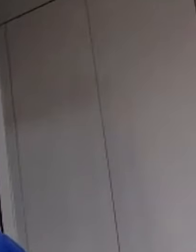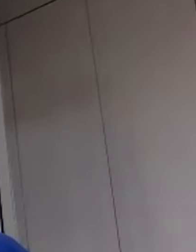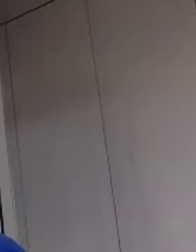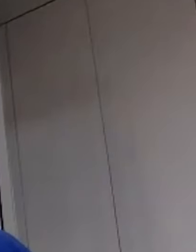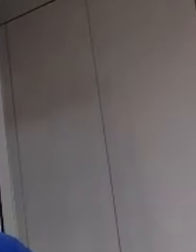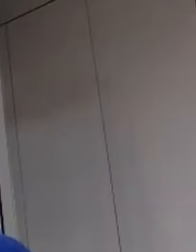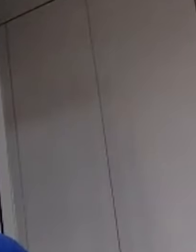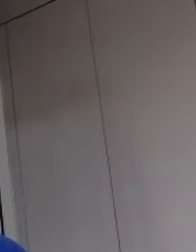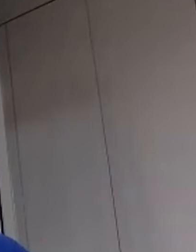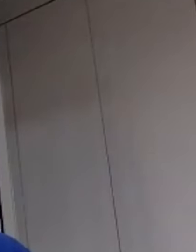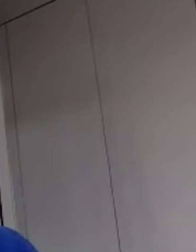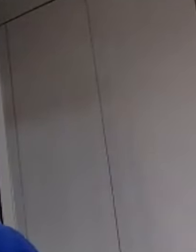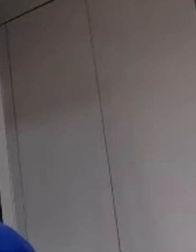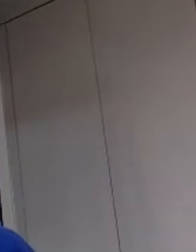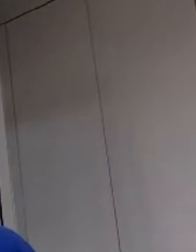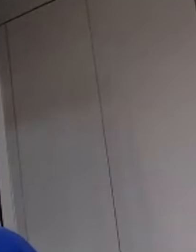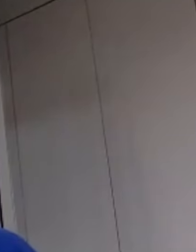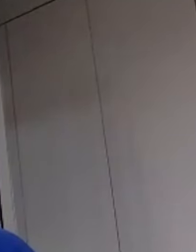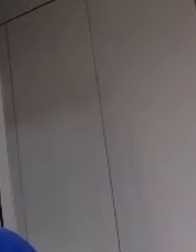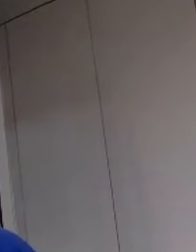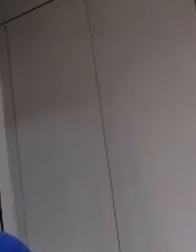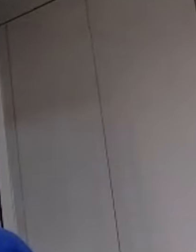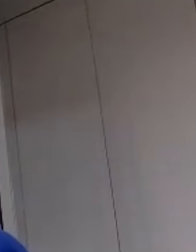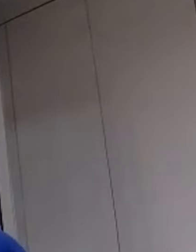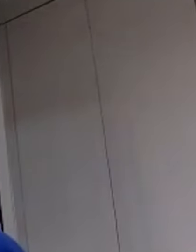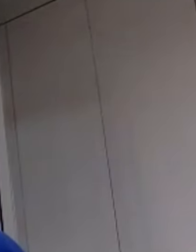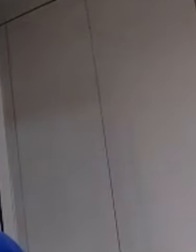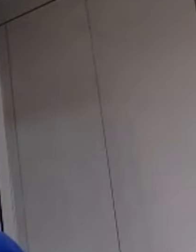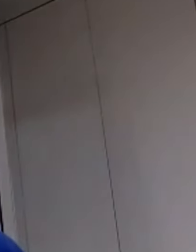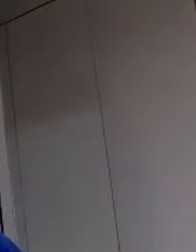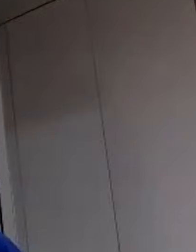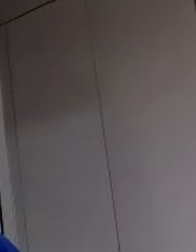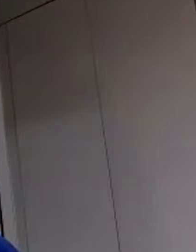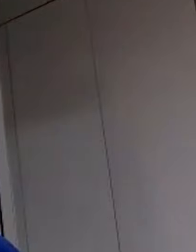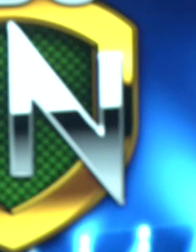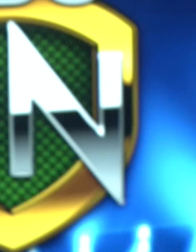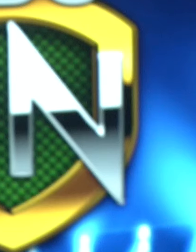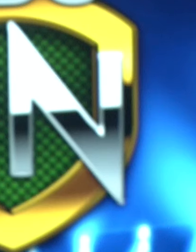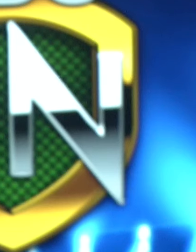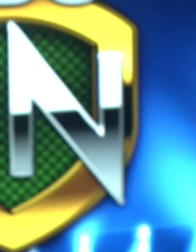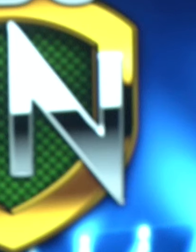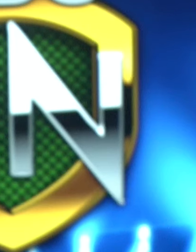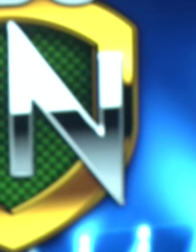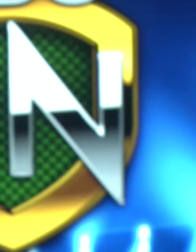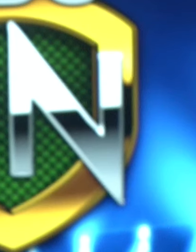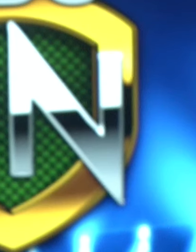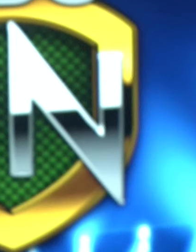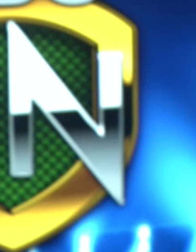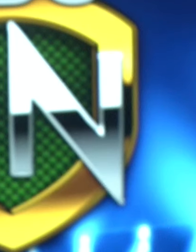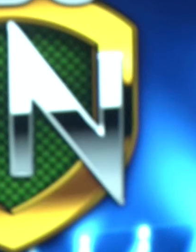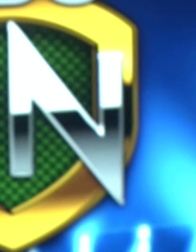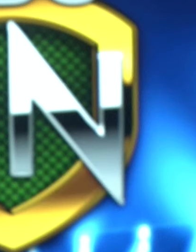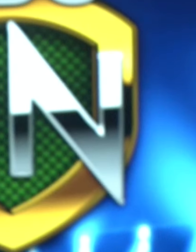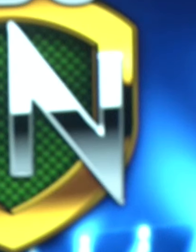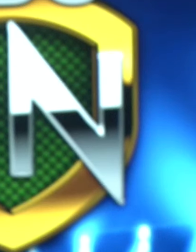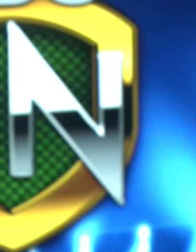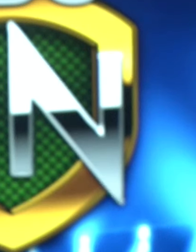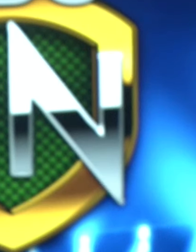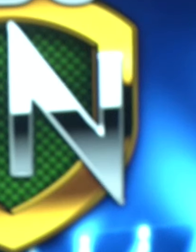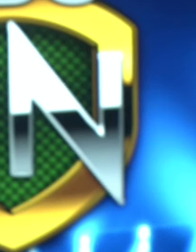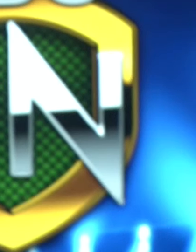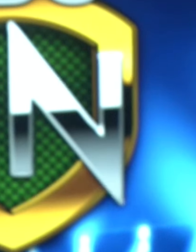decision to postpone will be delayed until the 3rd of August. The chef de mission says while the food issues